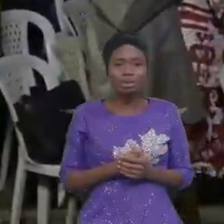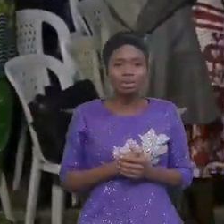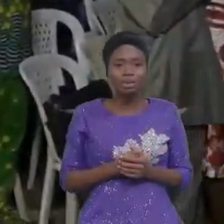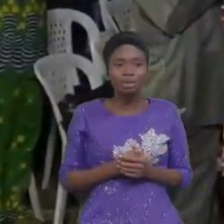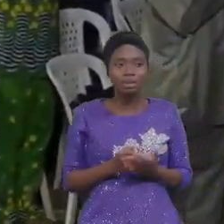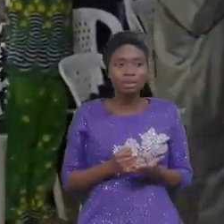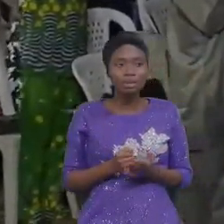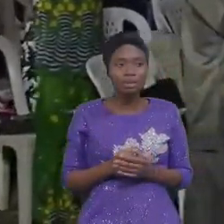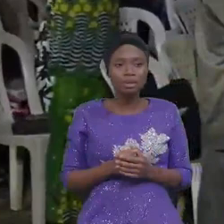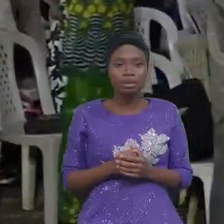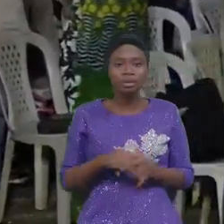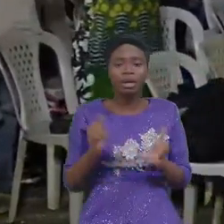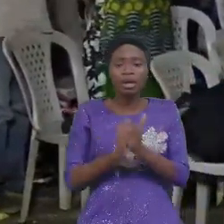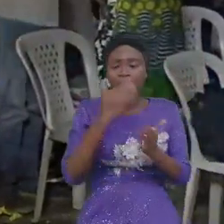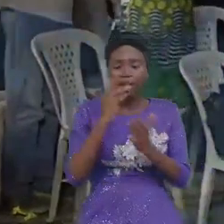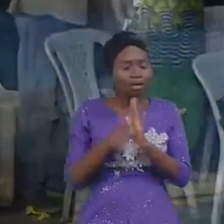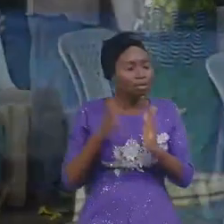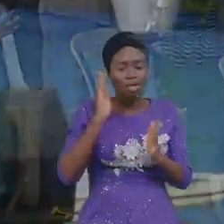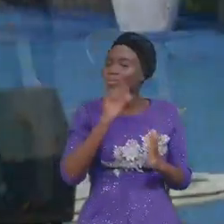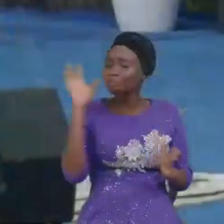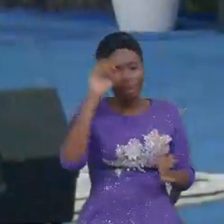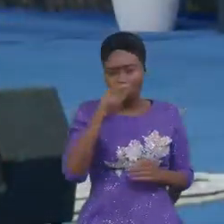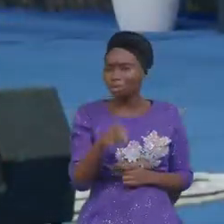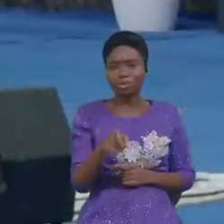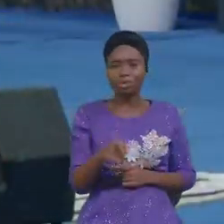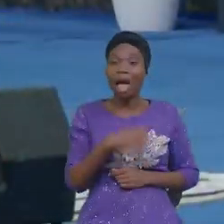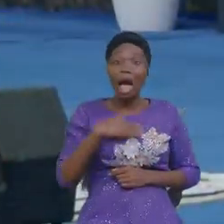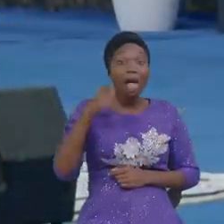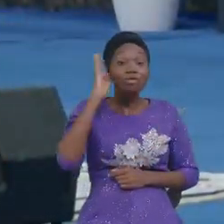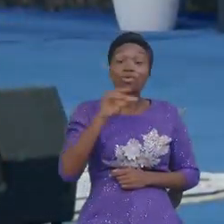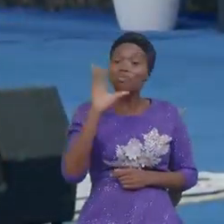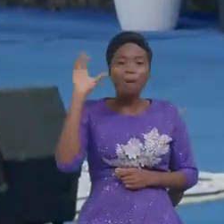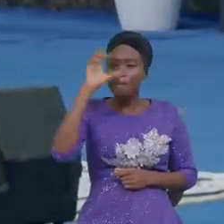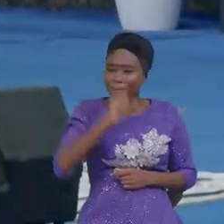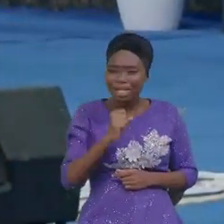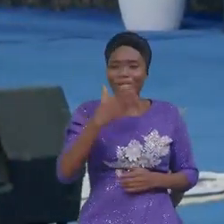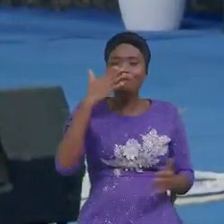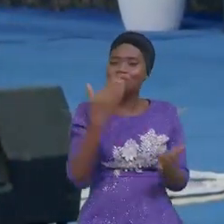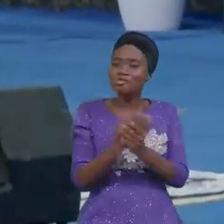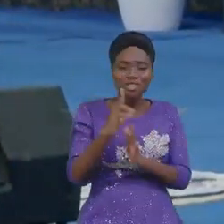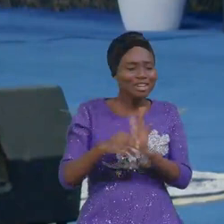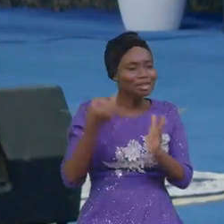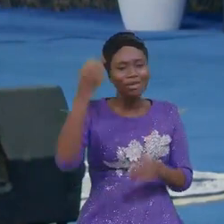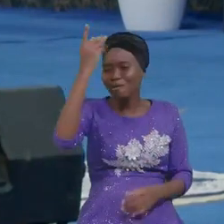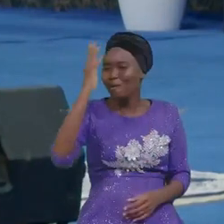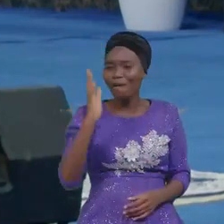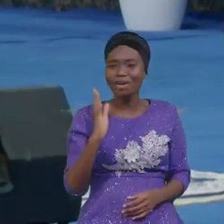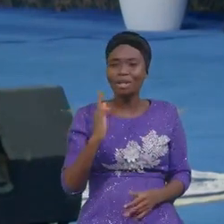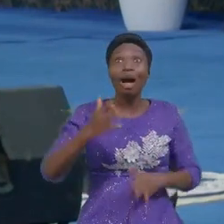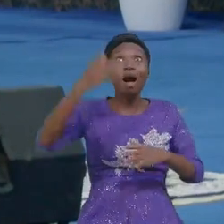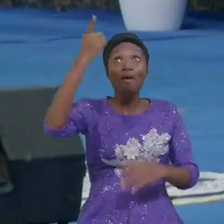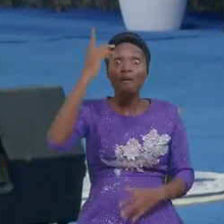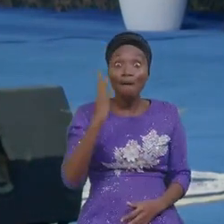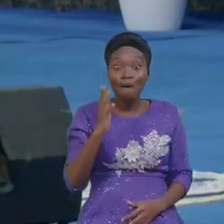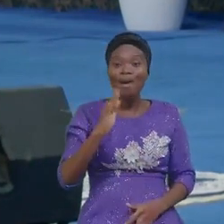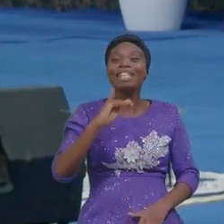That goodness will not miss you, and you will not miss the goodness of God. God